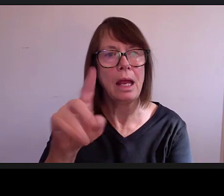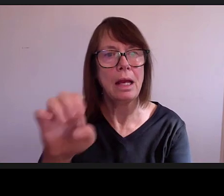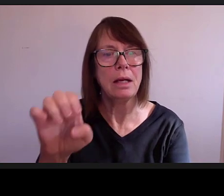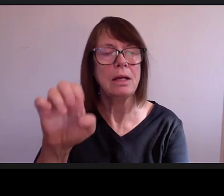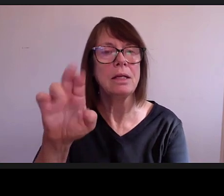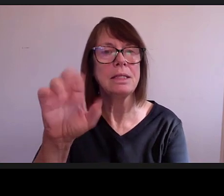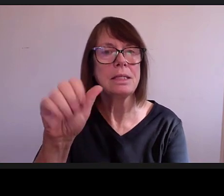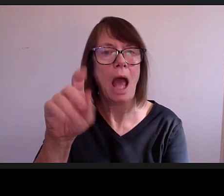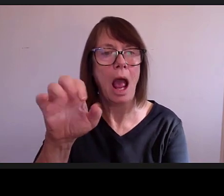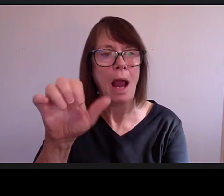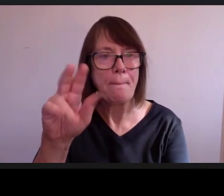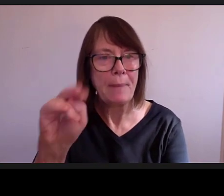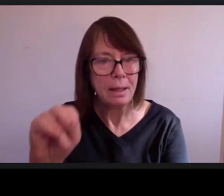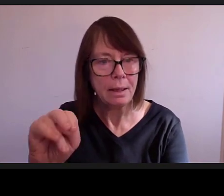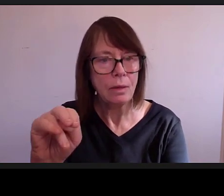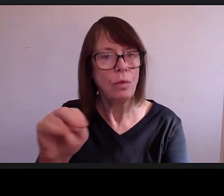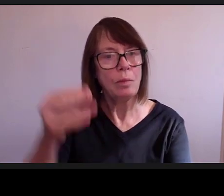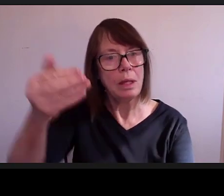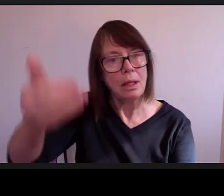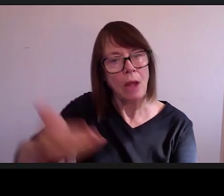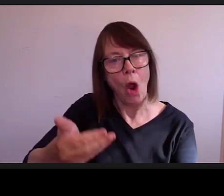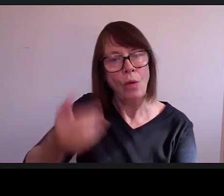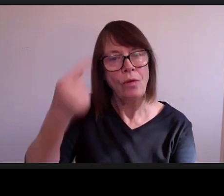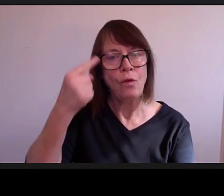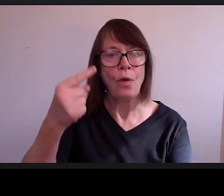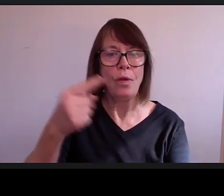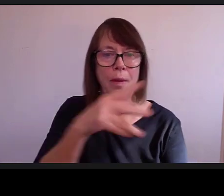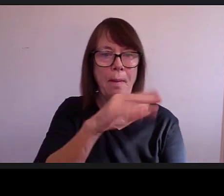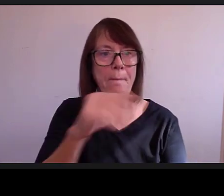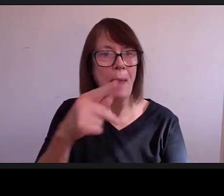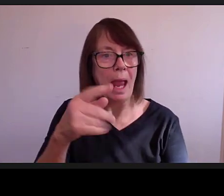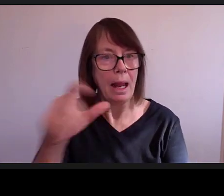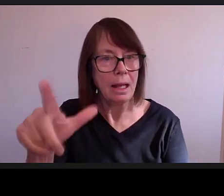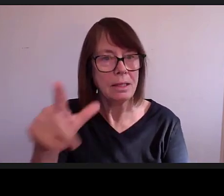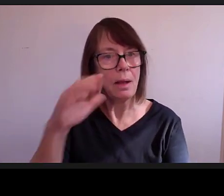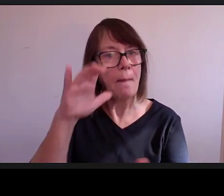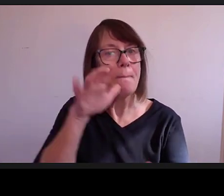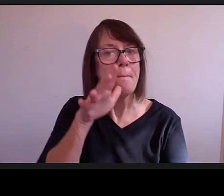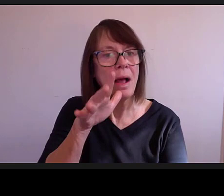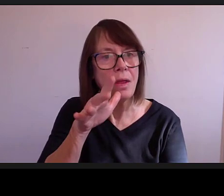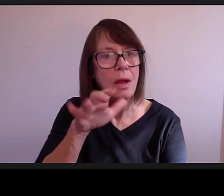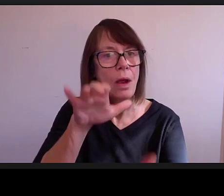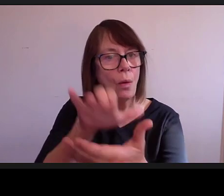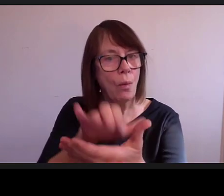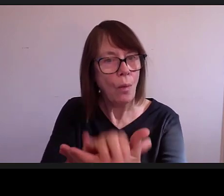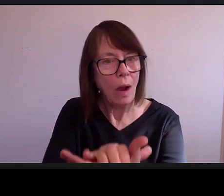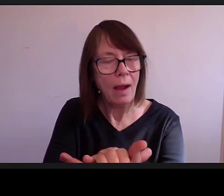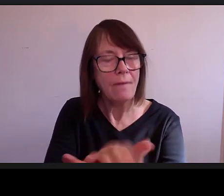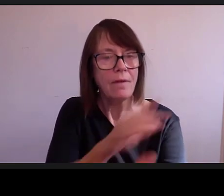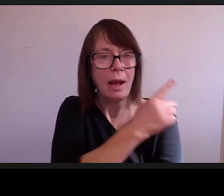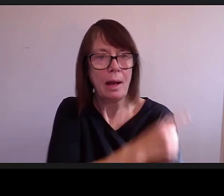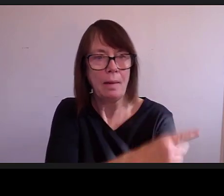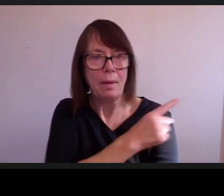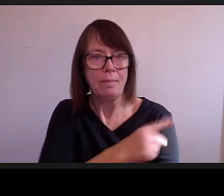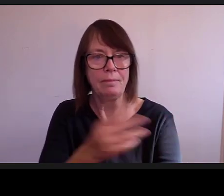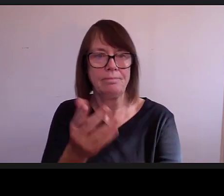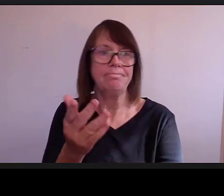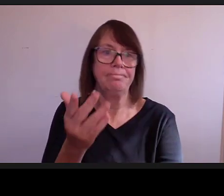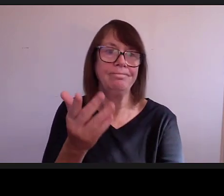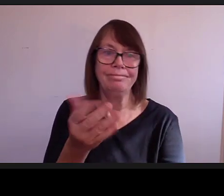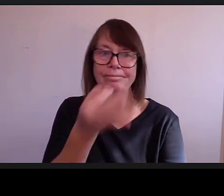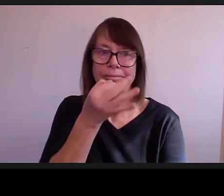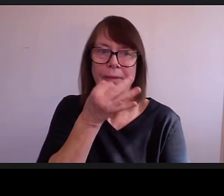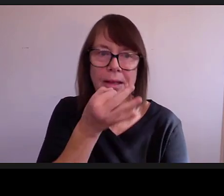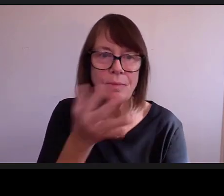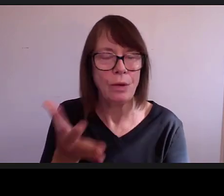our panelists today. Claire is a mother, wife, and patient experience expert who's also an author